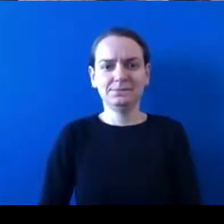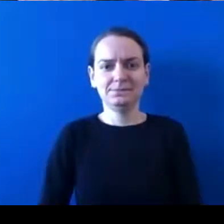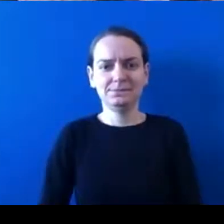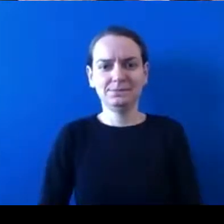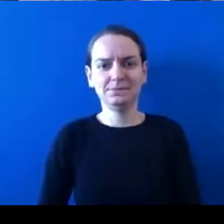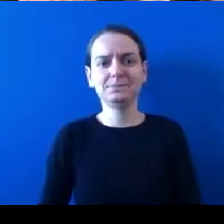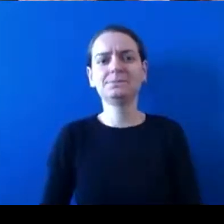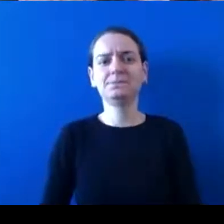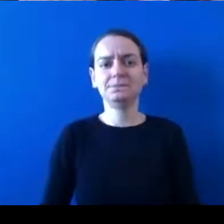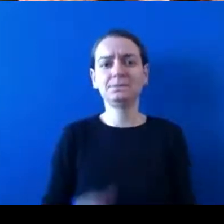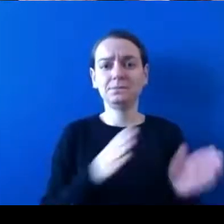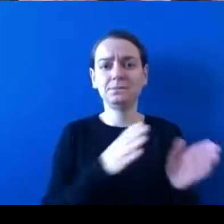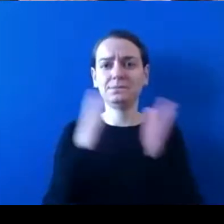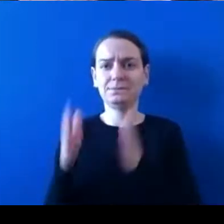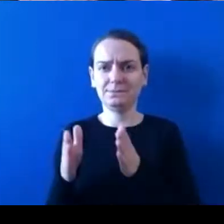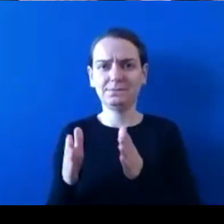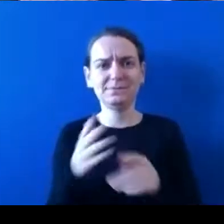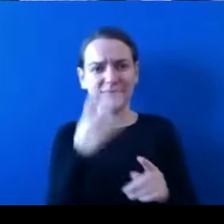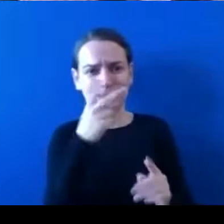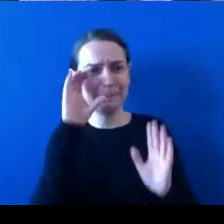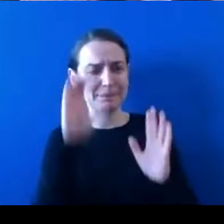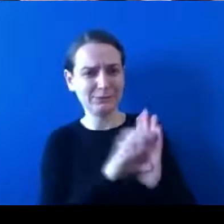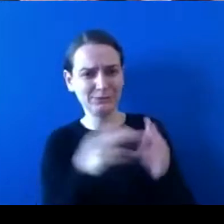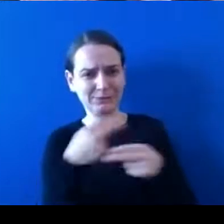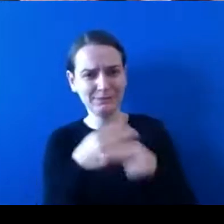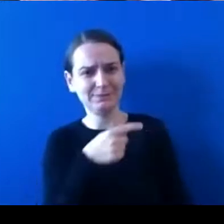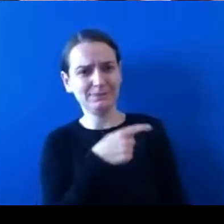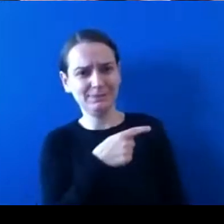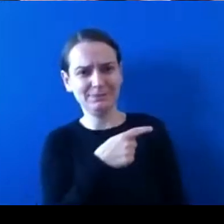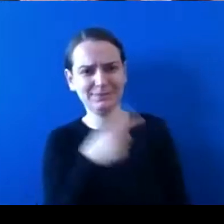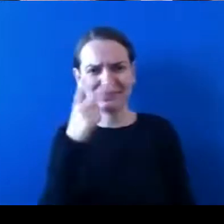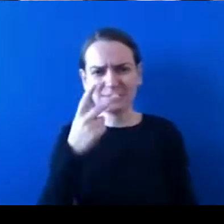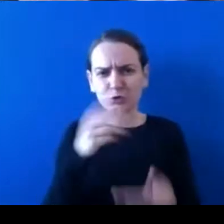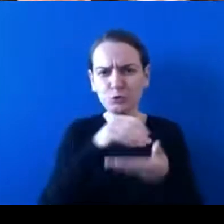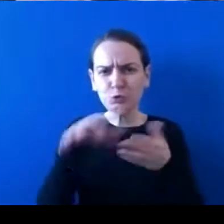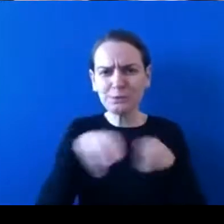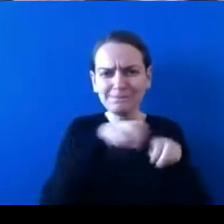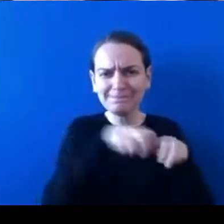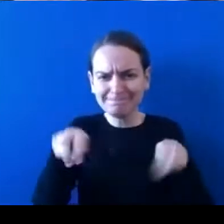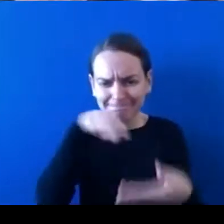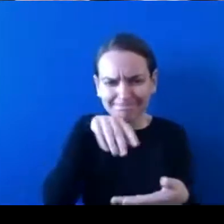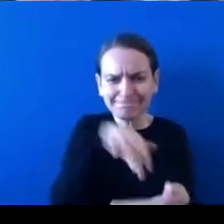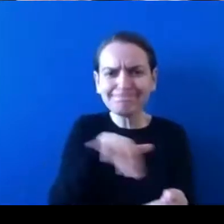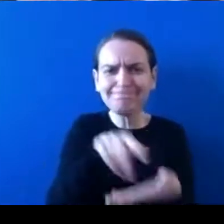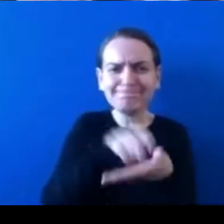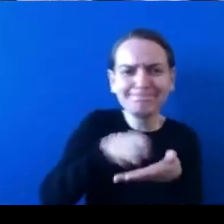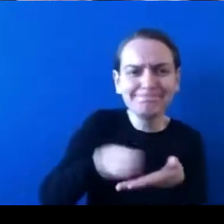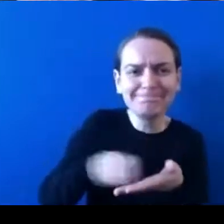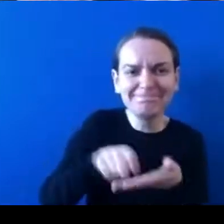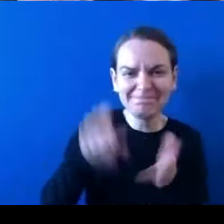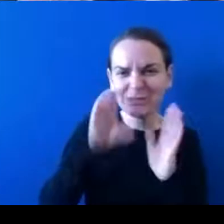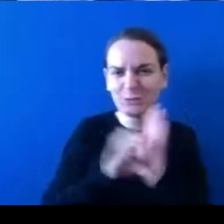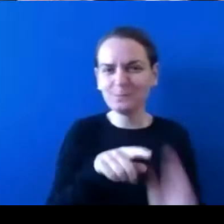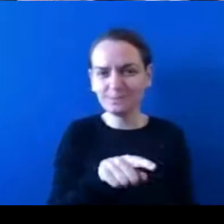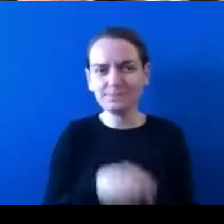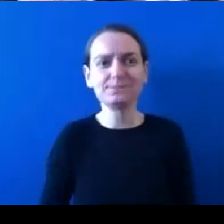here of students working together on a problem. They have pencils and pens, and